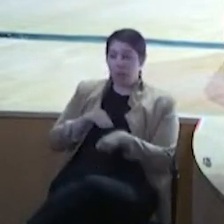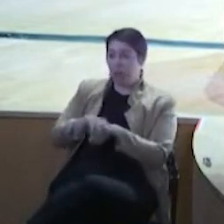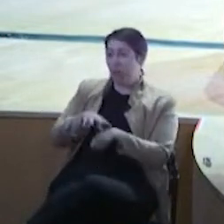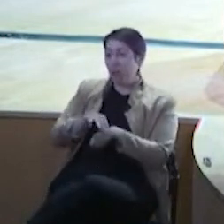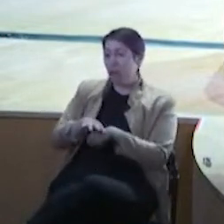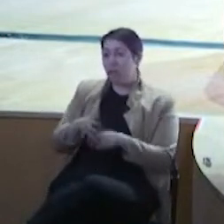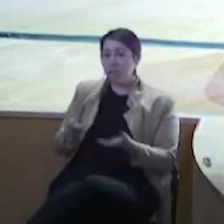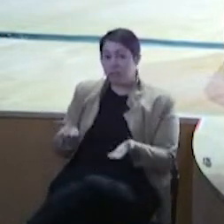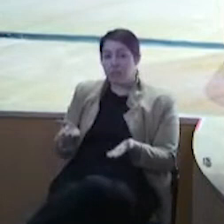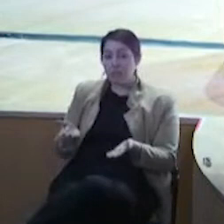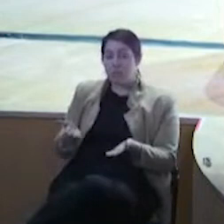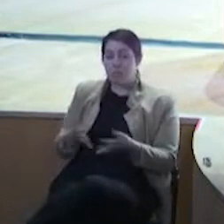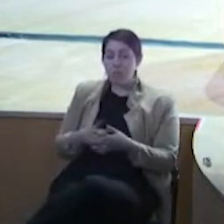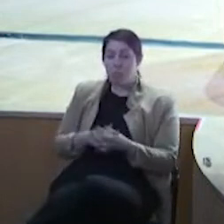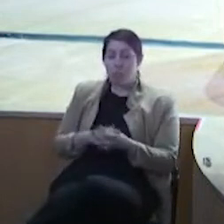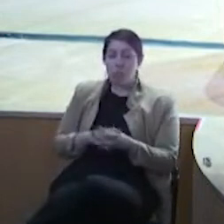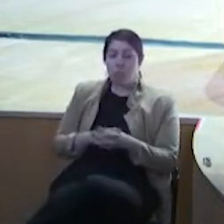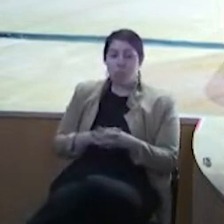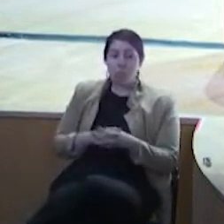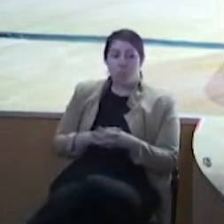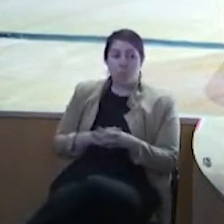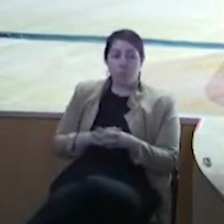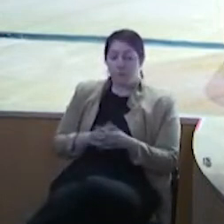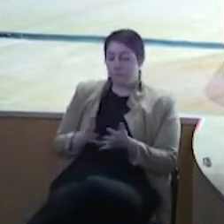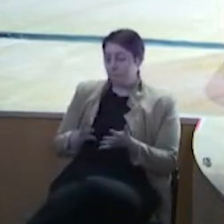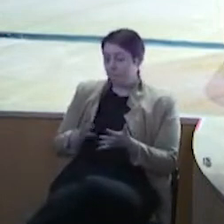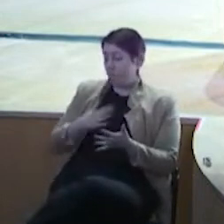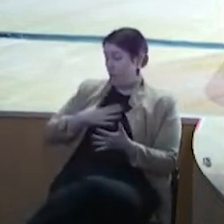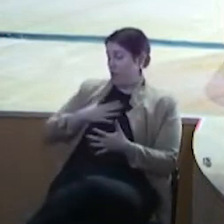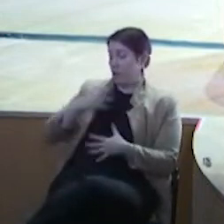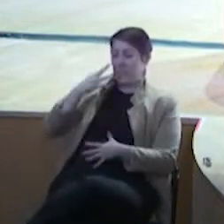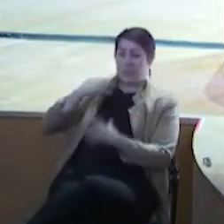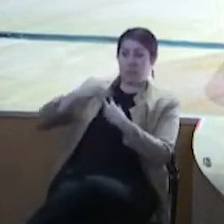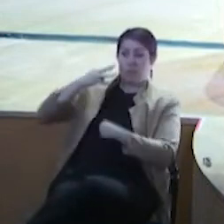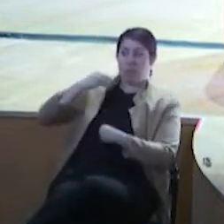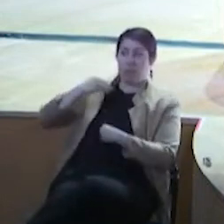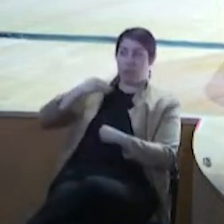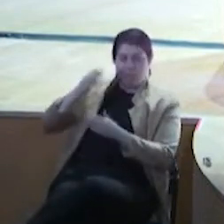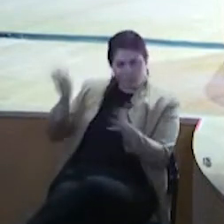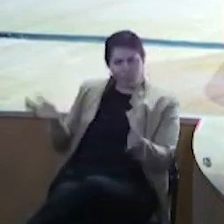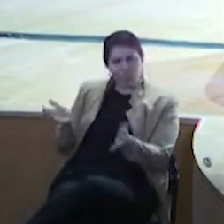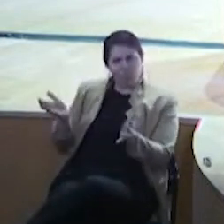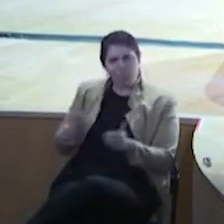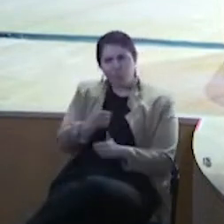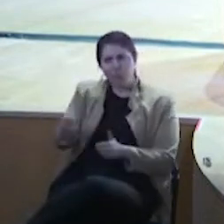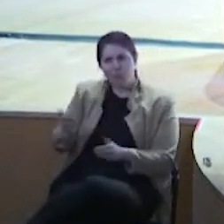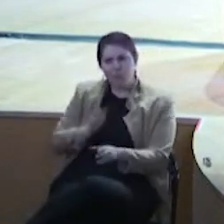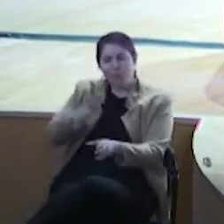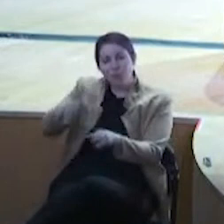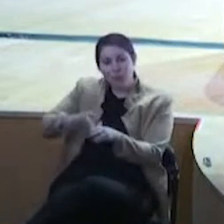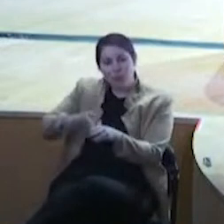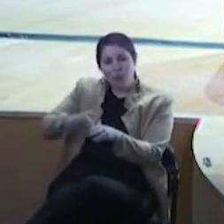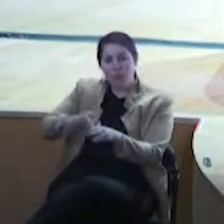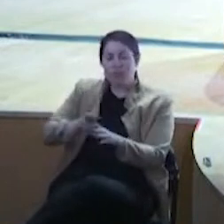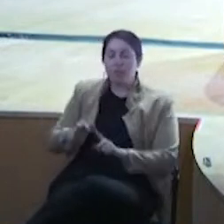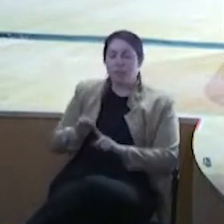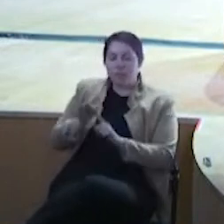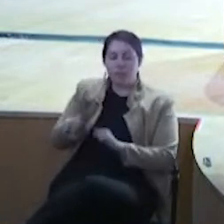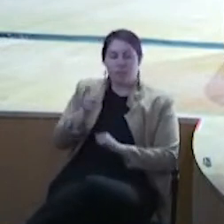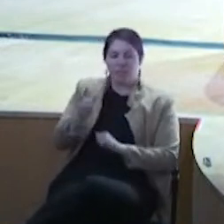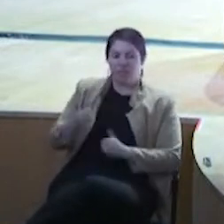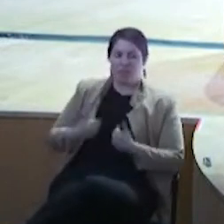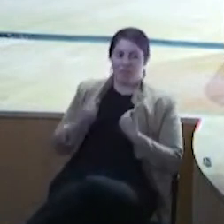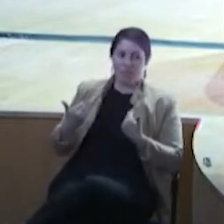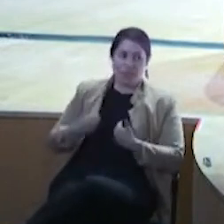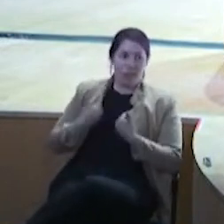advice, and I use that from my past experience and encouraging, and especially with the young folk, our